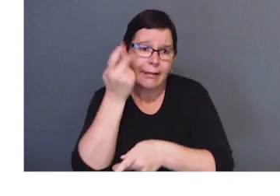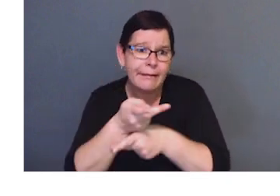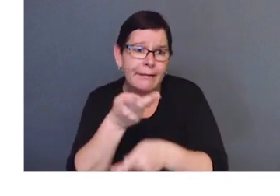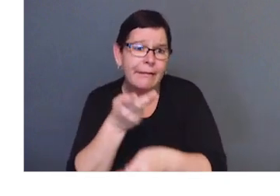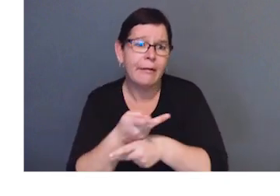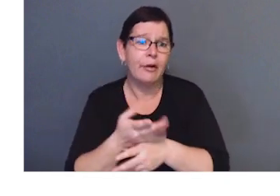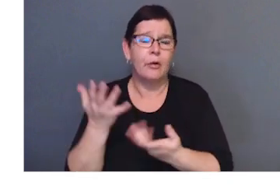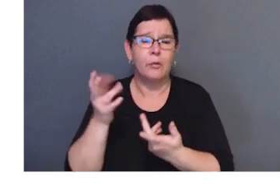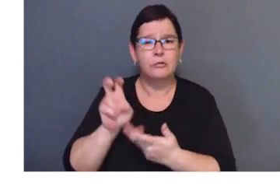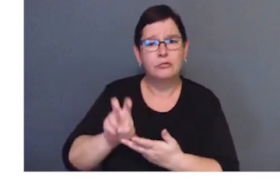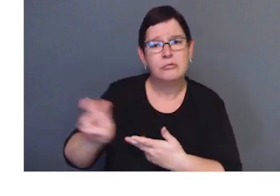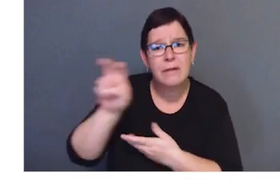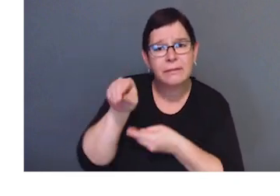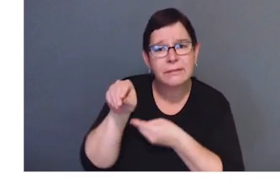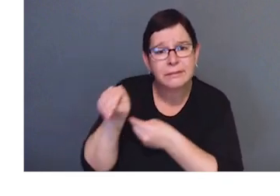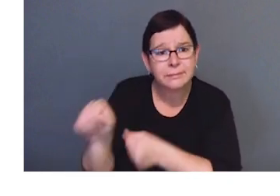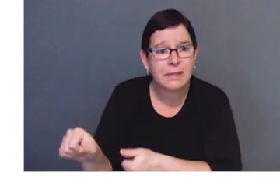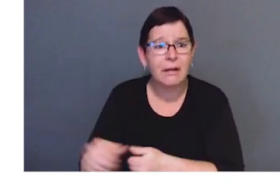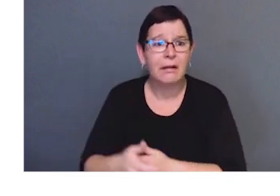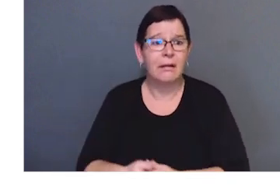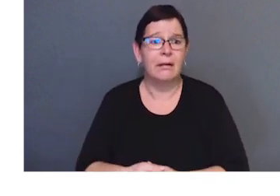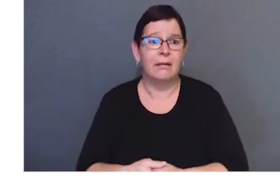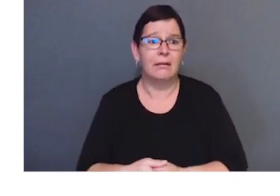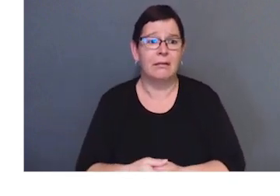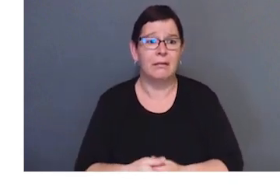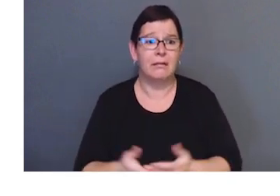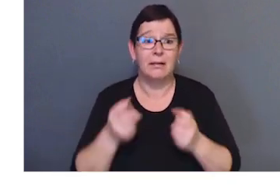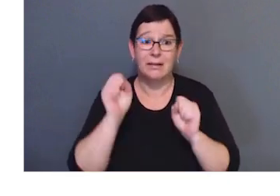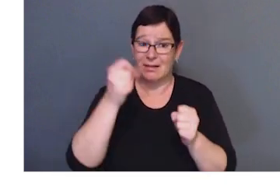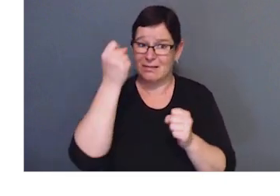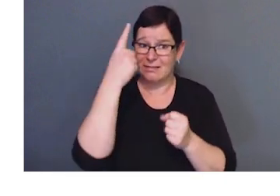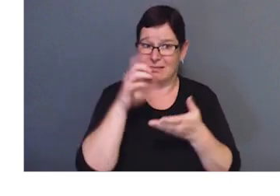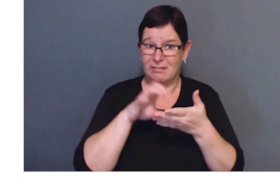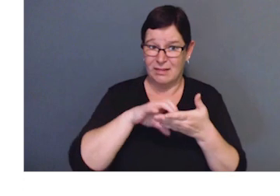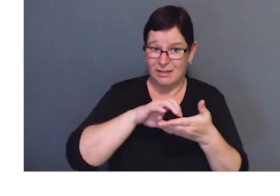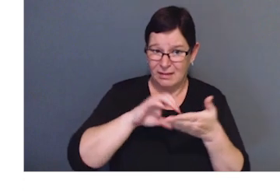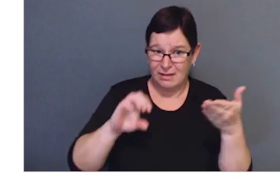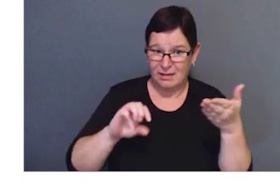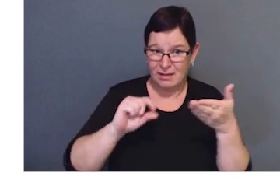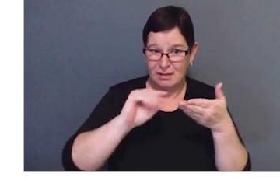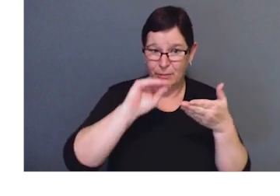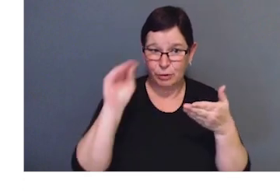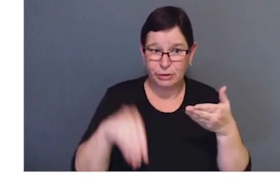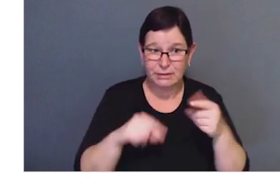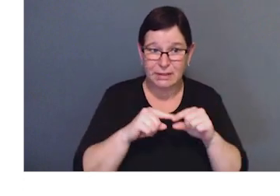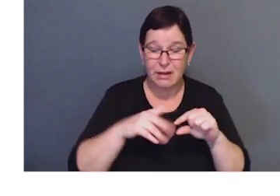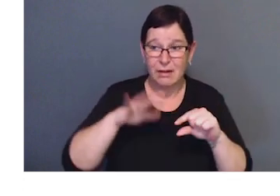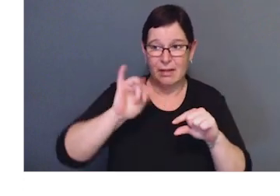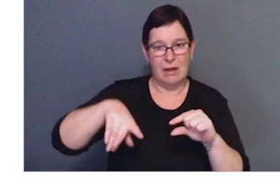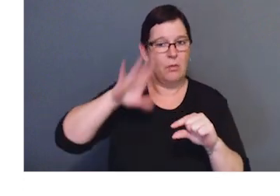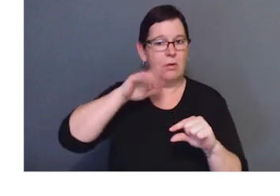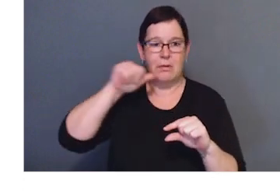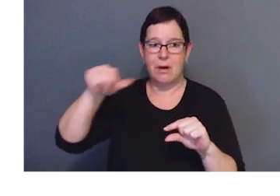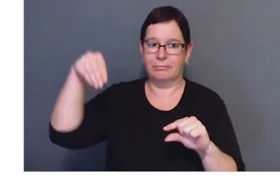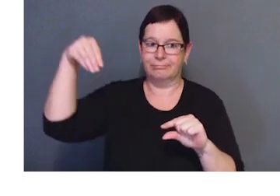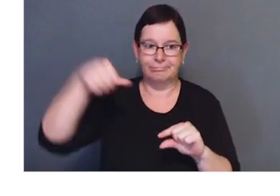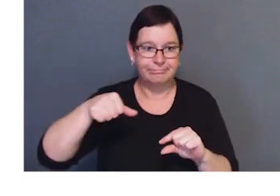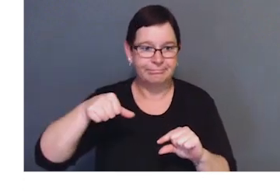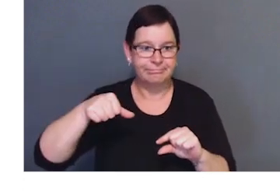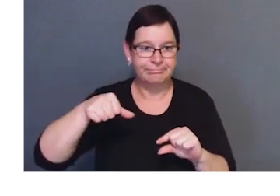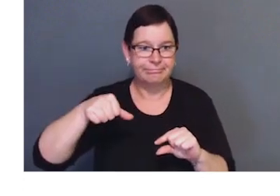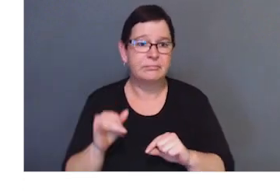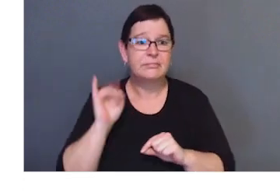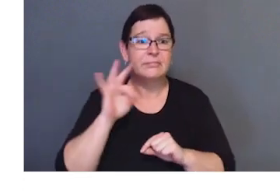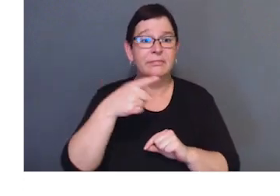be reimbursed. So if you've received a portion of the cost you paid through an insurance claim, you can't claim the amount that